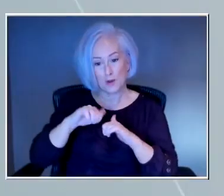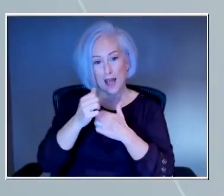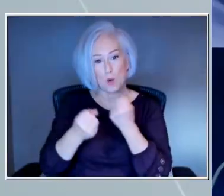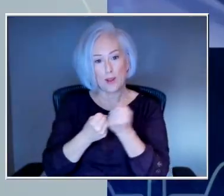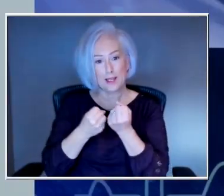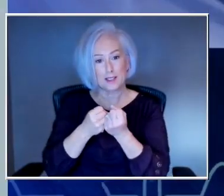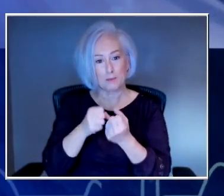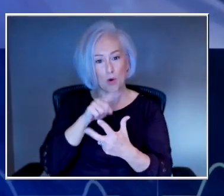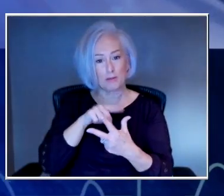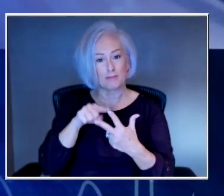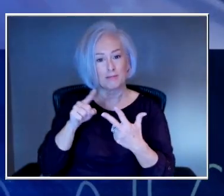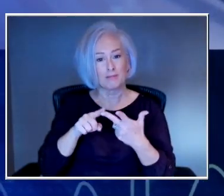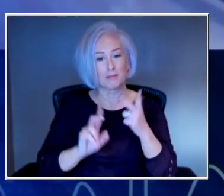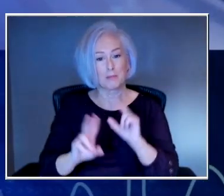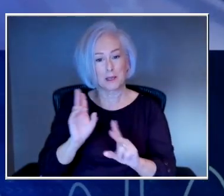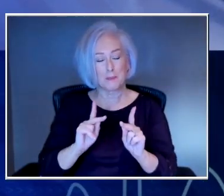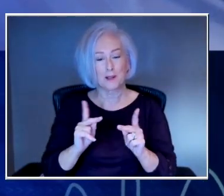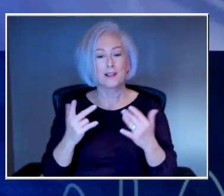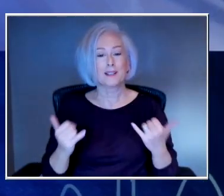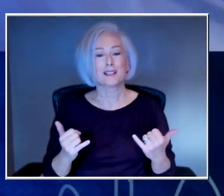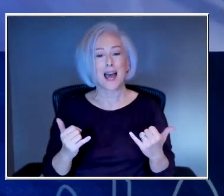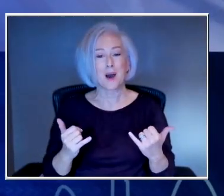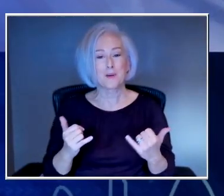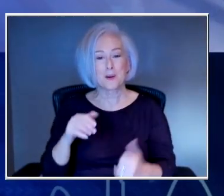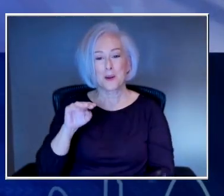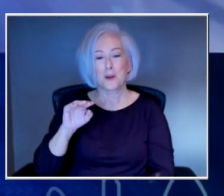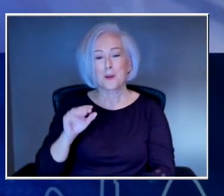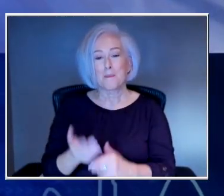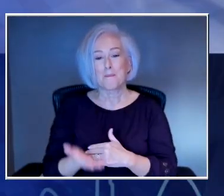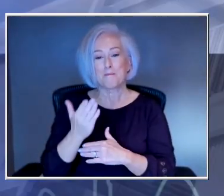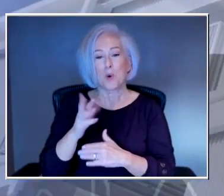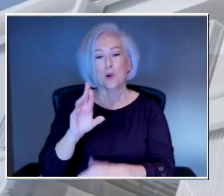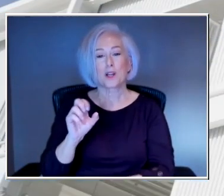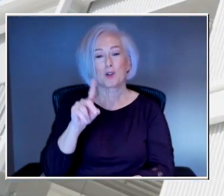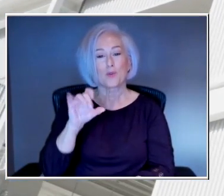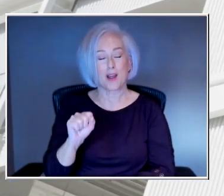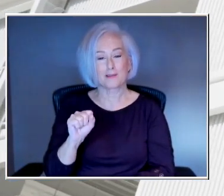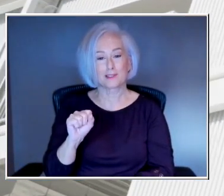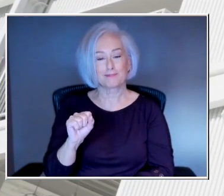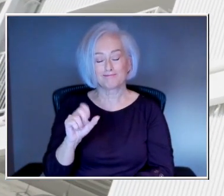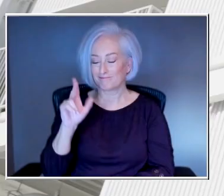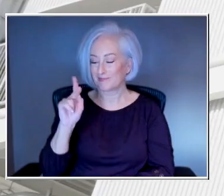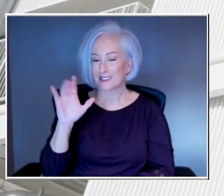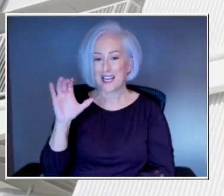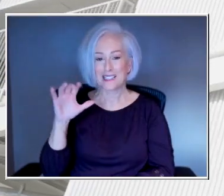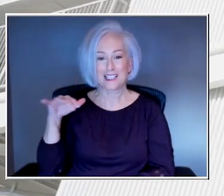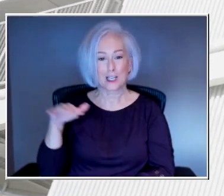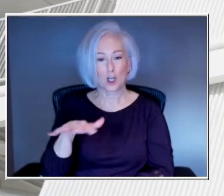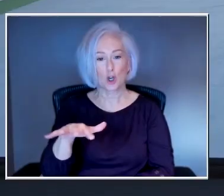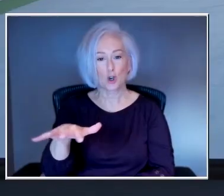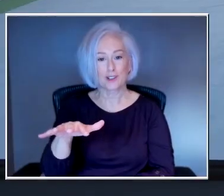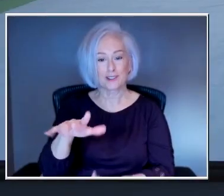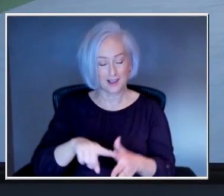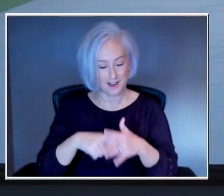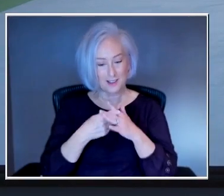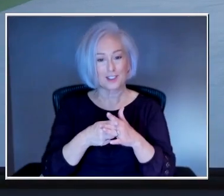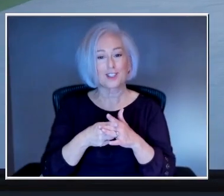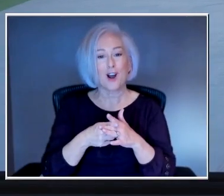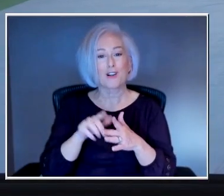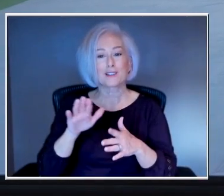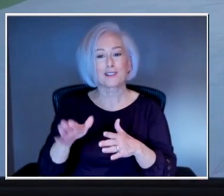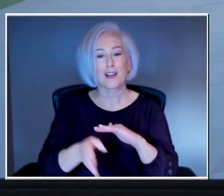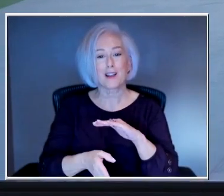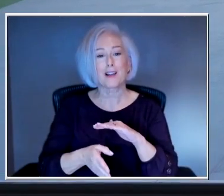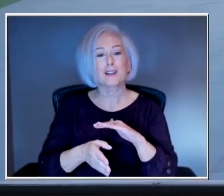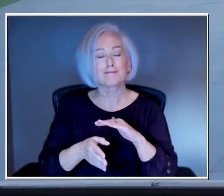first, let's get to our morning rounds today. The Kansas City Current kicks off their season tomorrow. It will be the first time playing